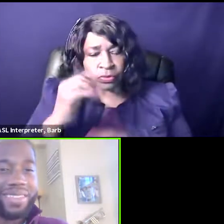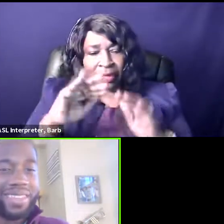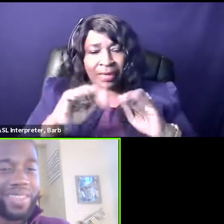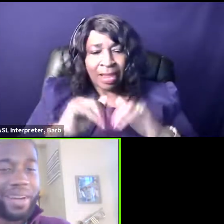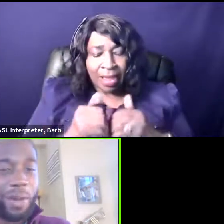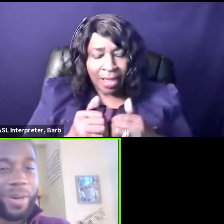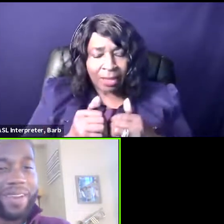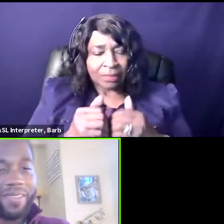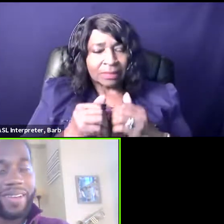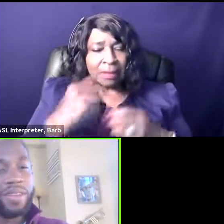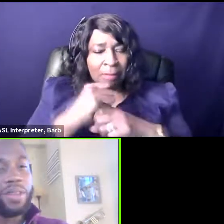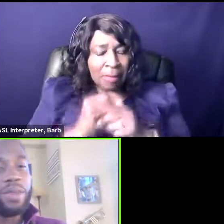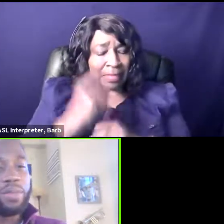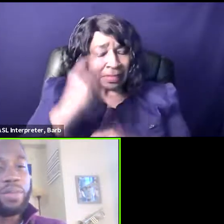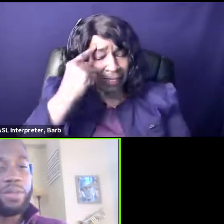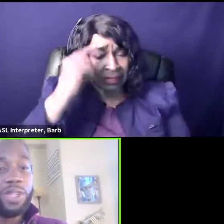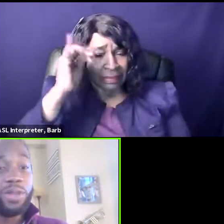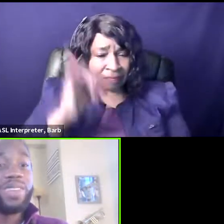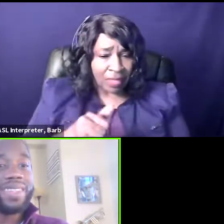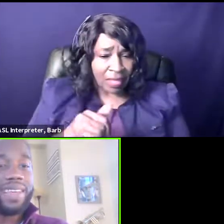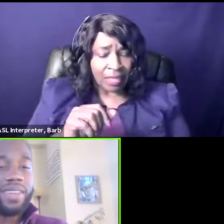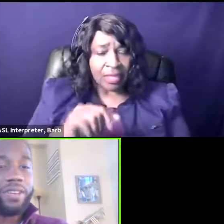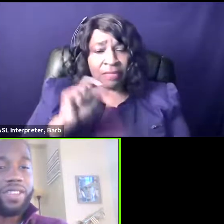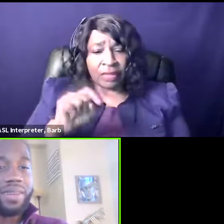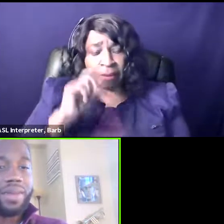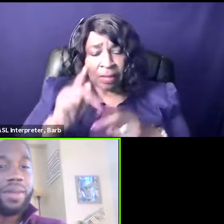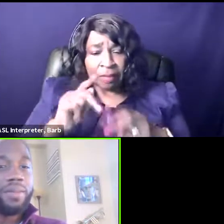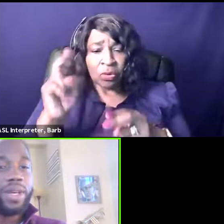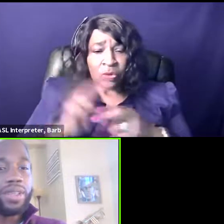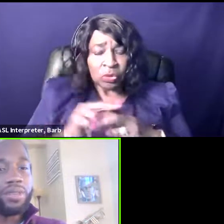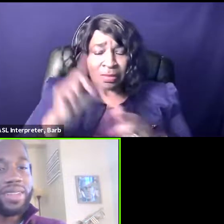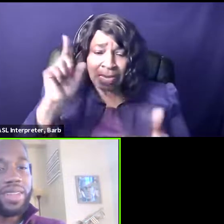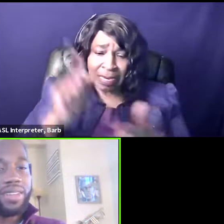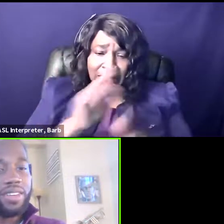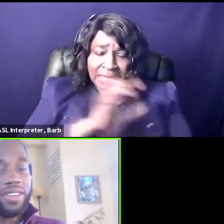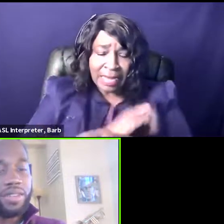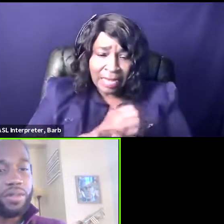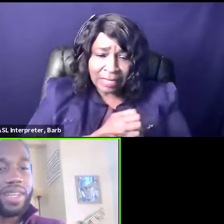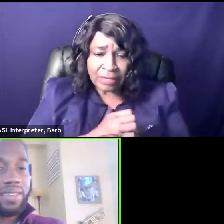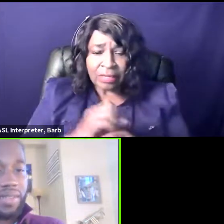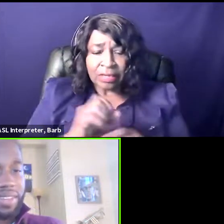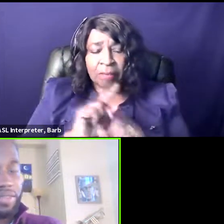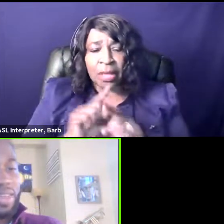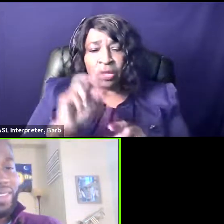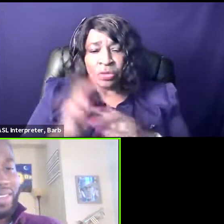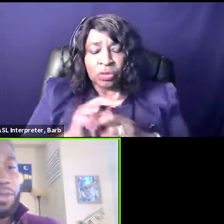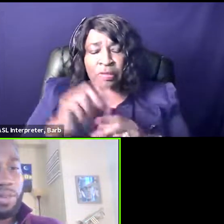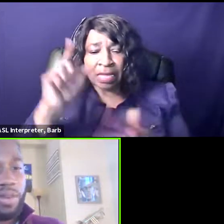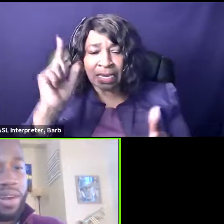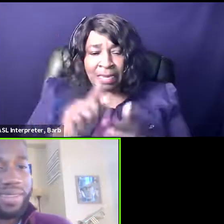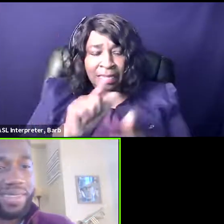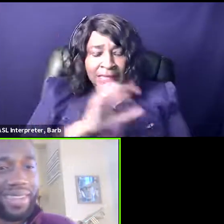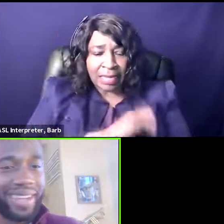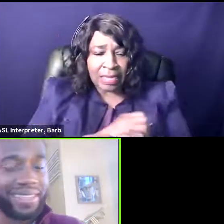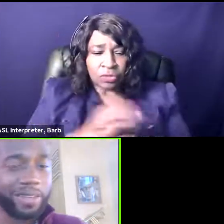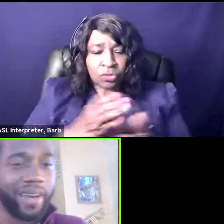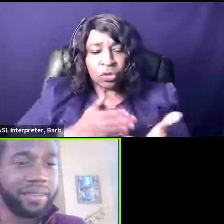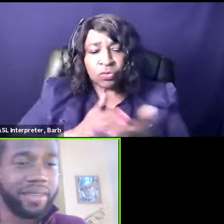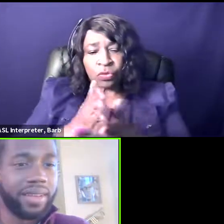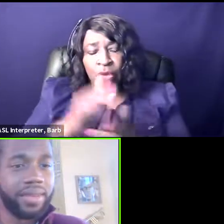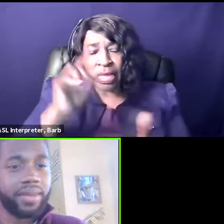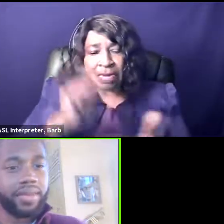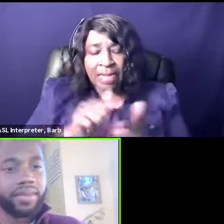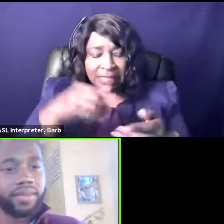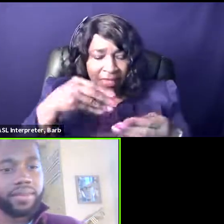that, make sense of that in my mind, right? There might be people using less energy, but using less energy through less effective means. I think I was surprised to see that in the